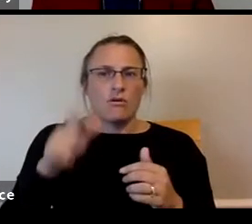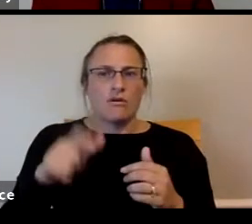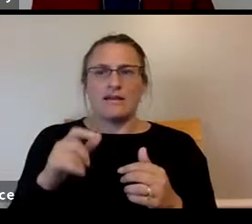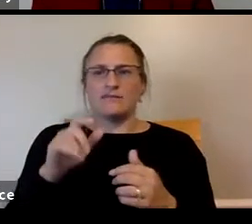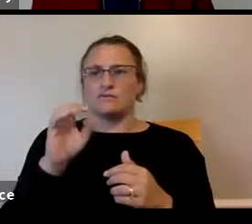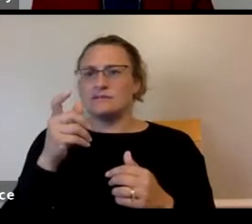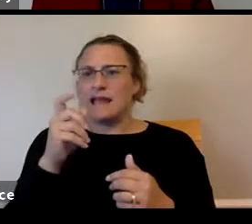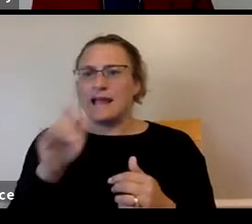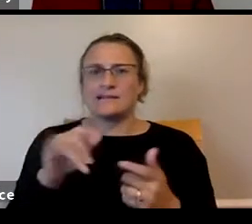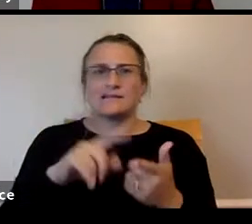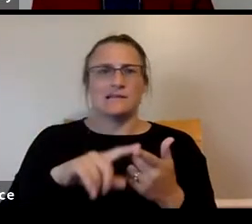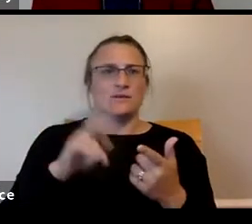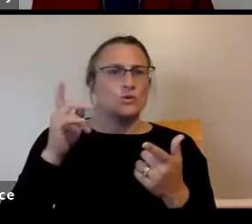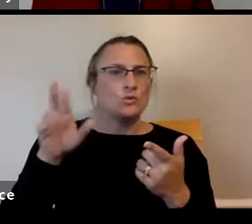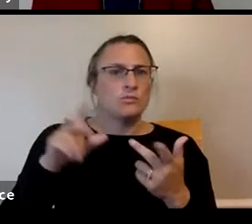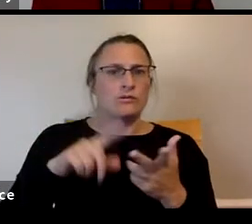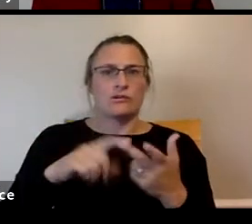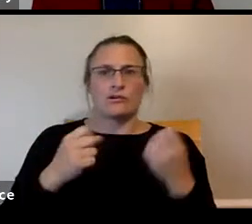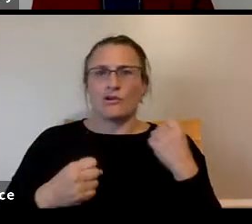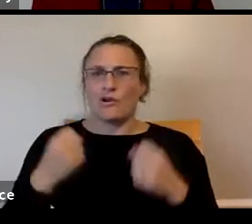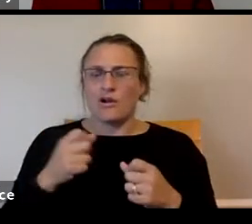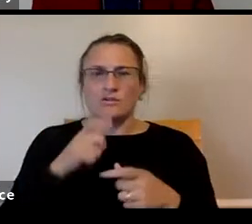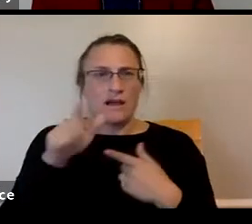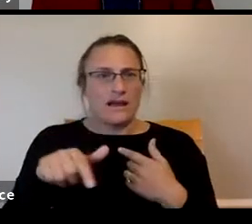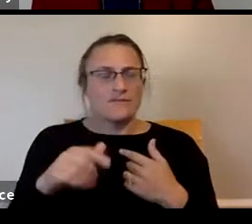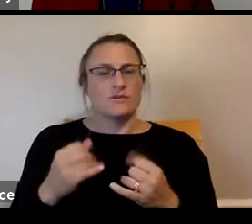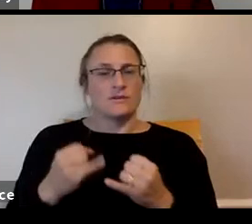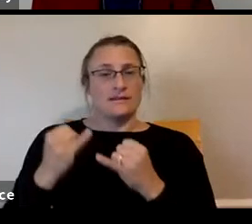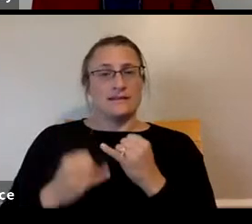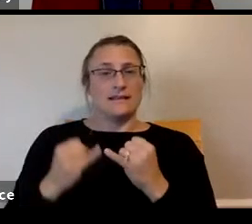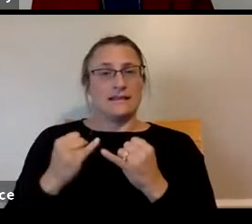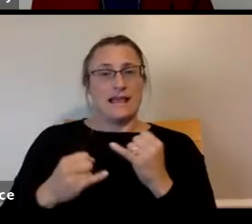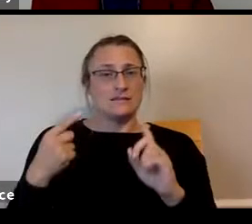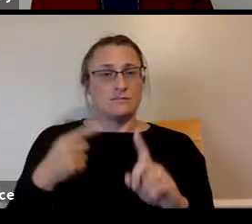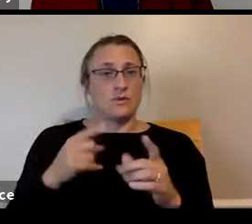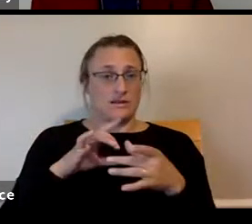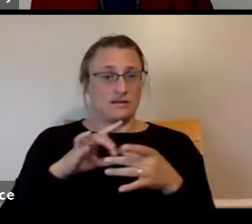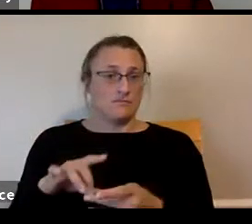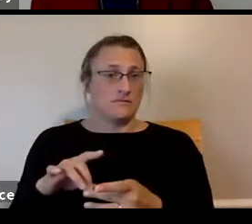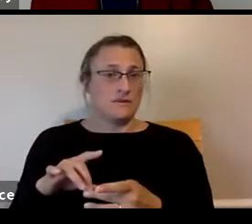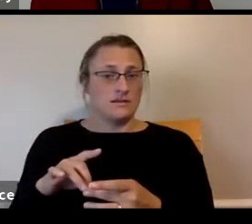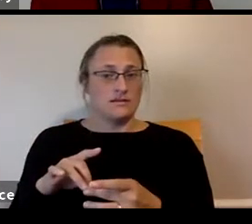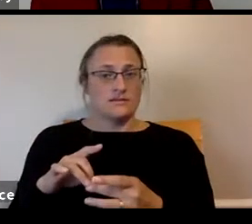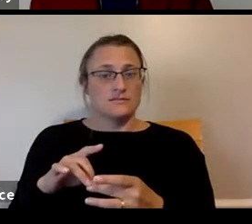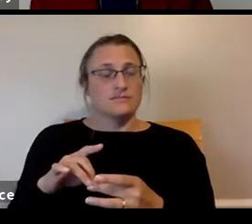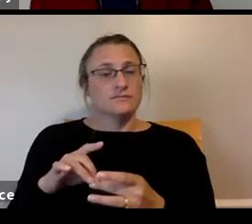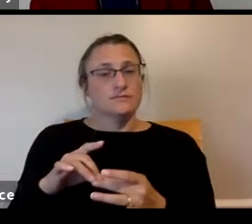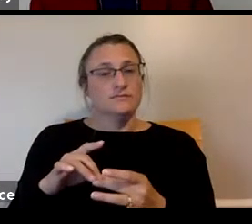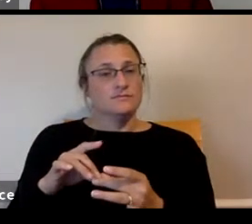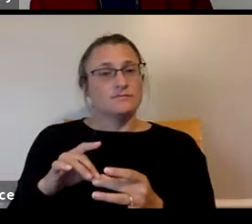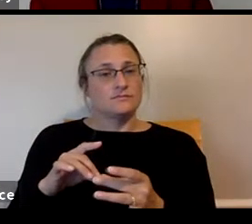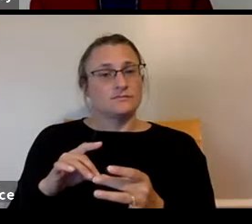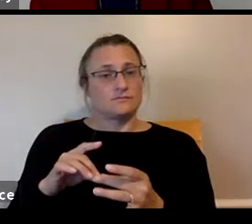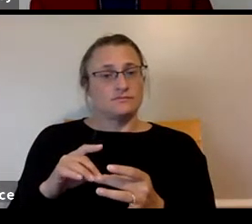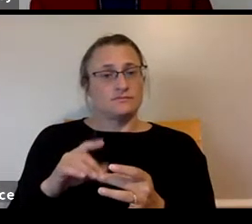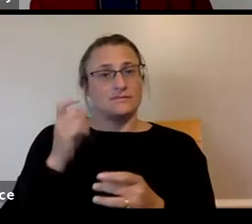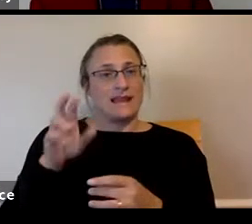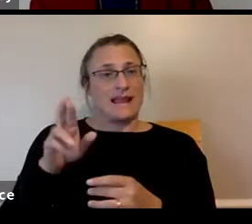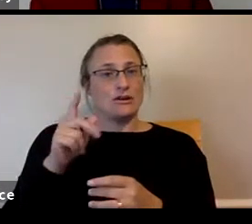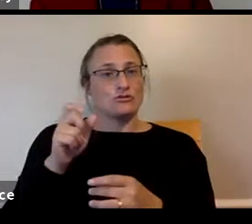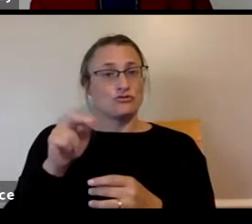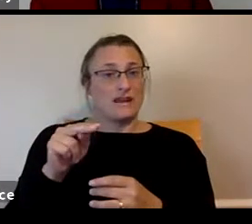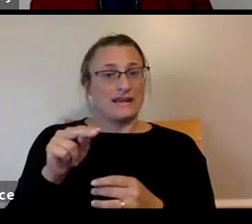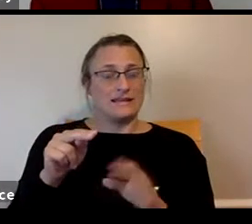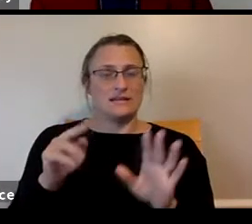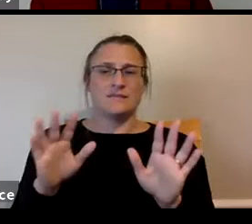taxi or Uber Manhattan. Finally, I want to make one more point about this improved air train. We're not